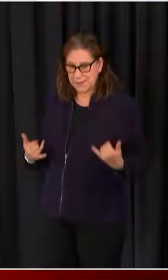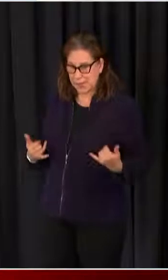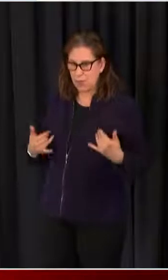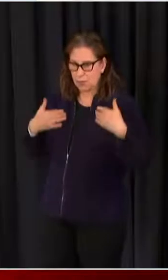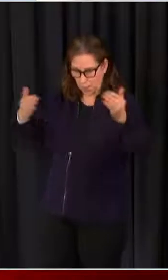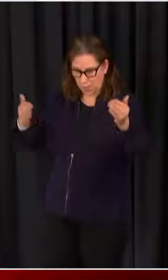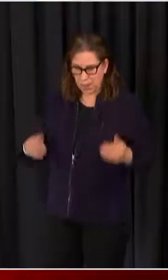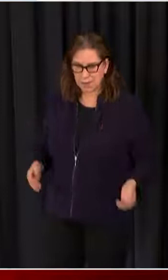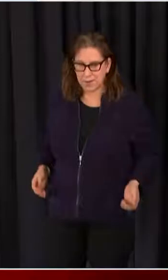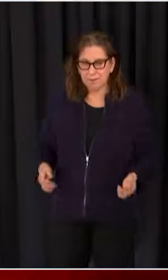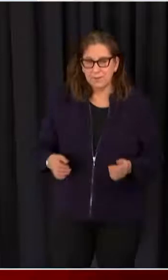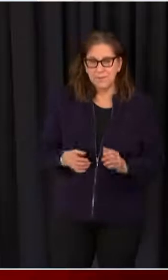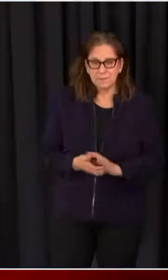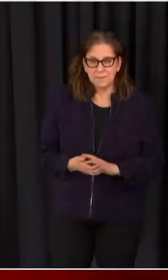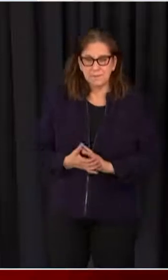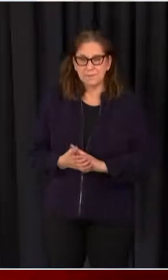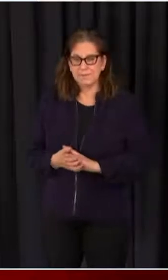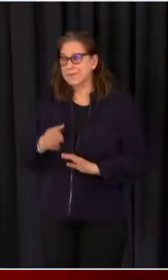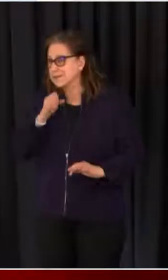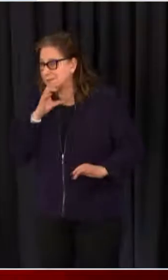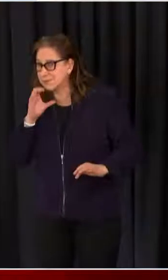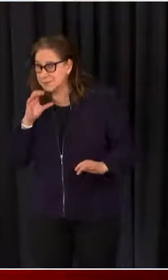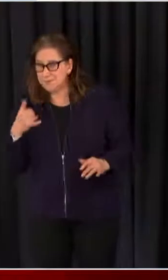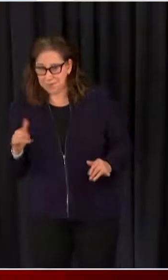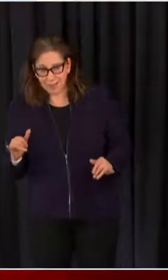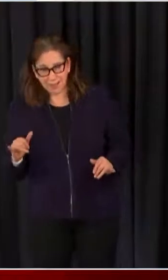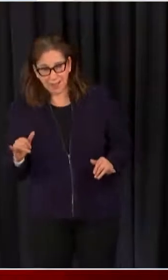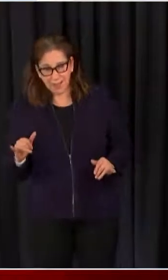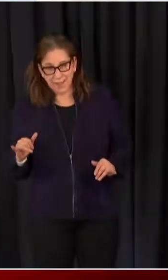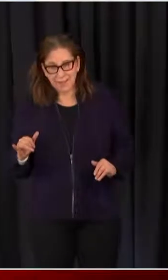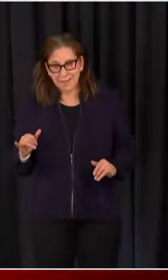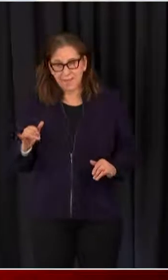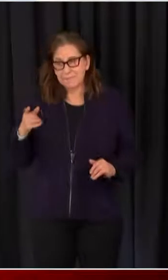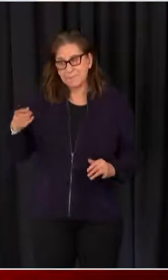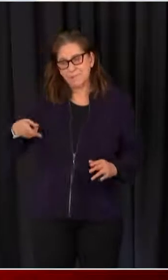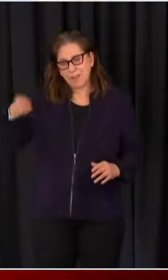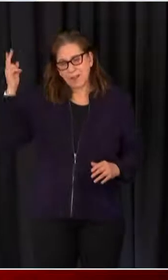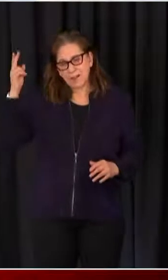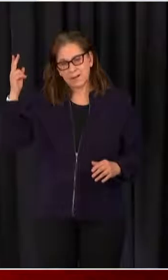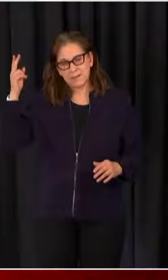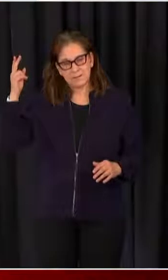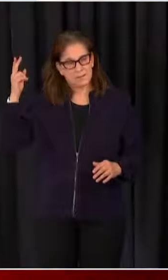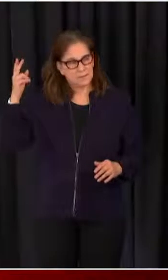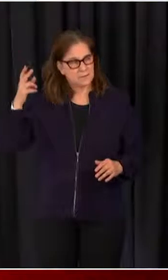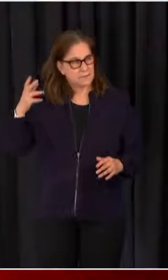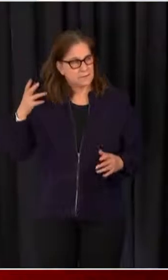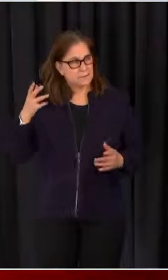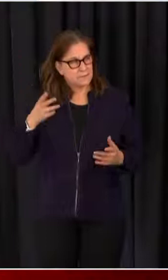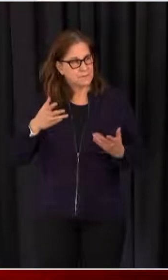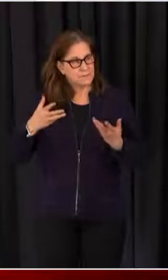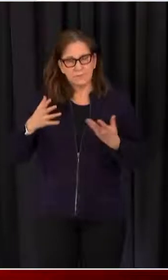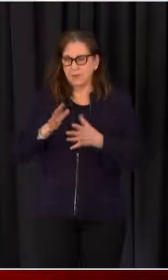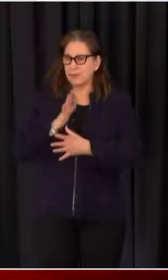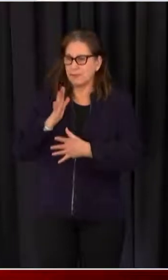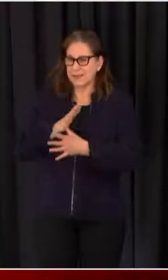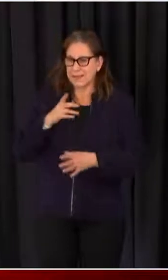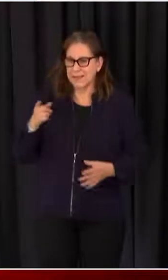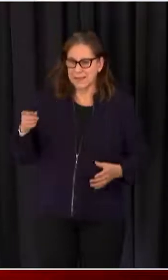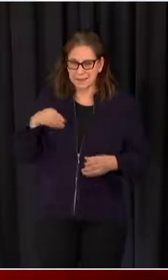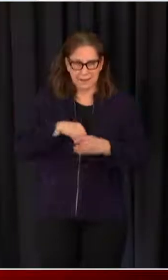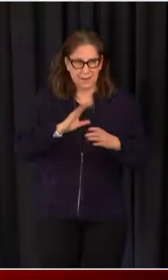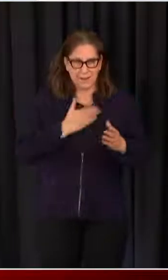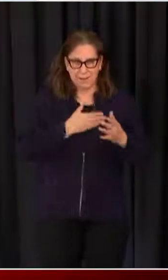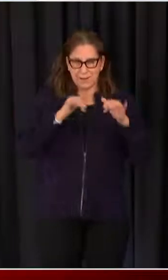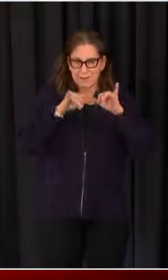medical conditions. So seniors are likely going to be highly favored in our system for getting access to